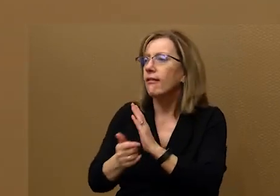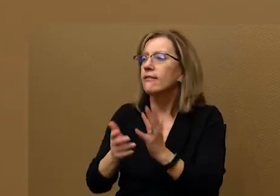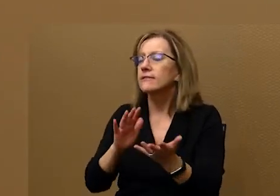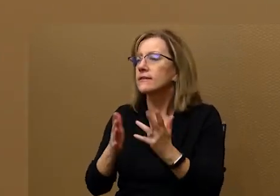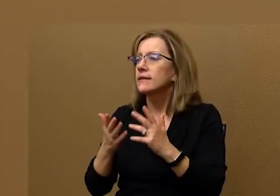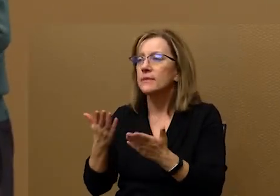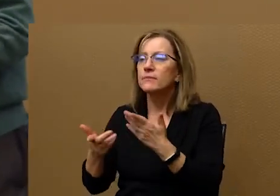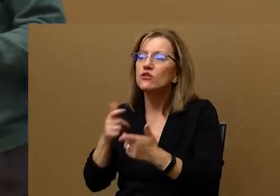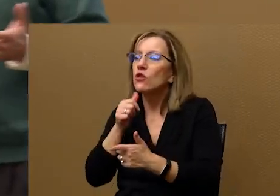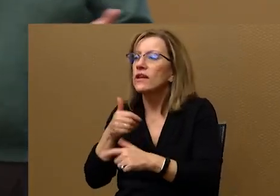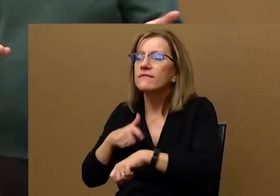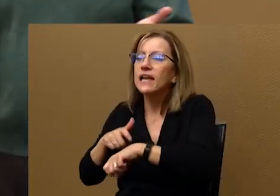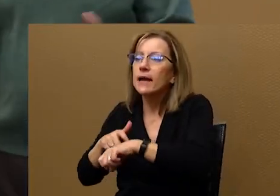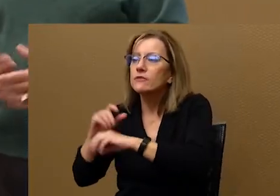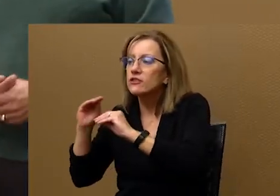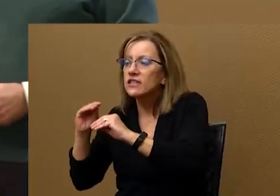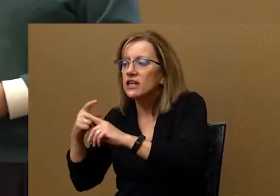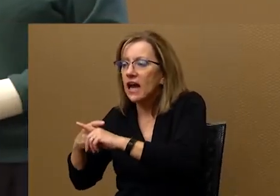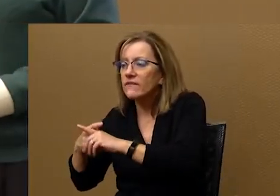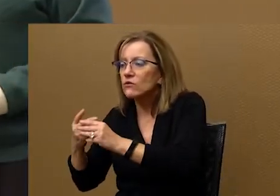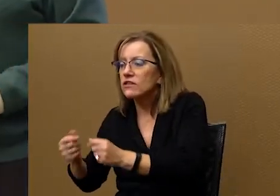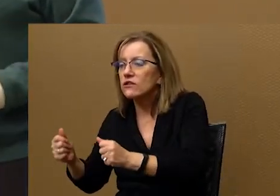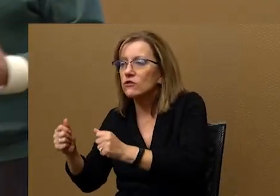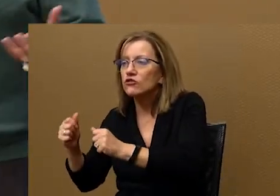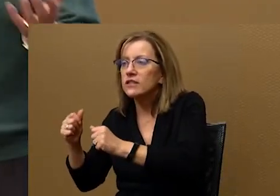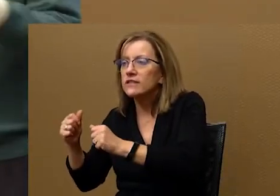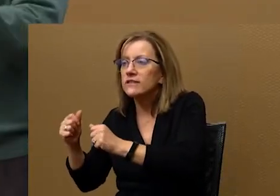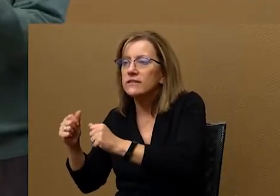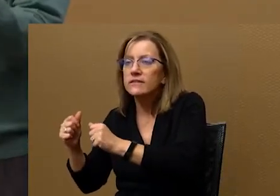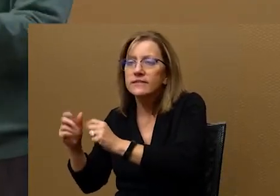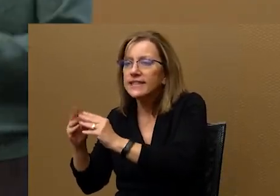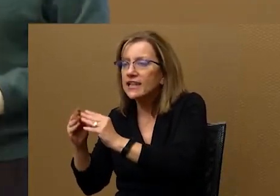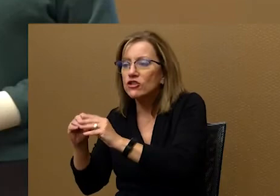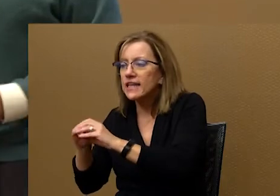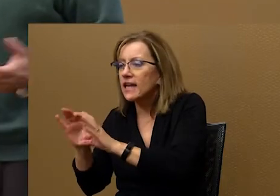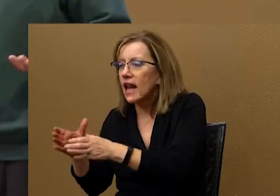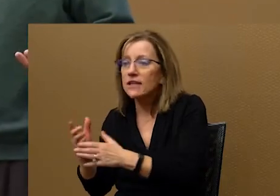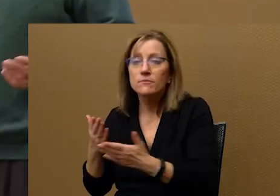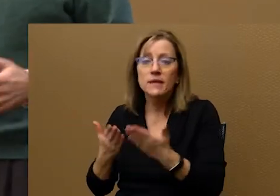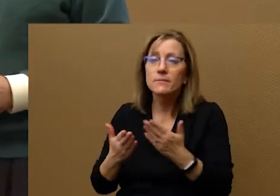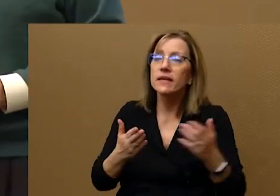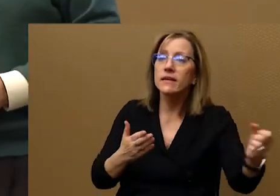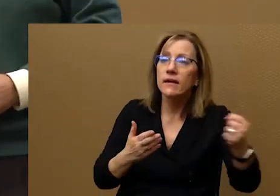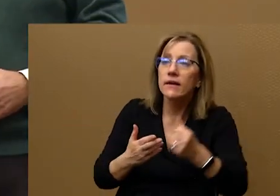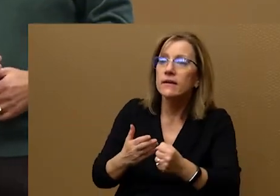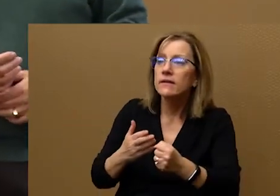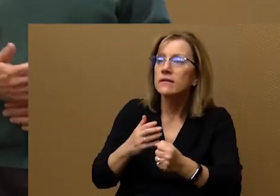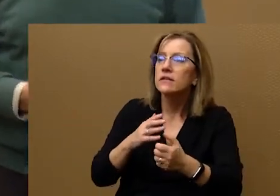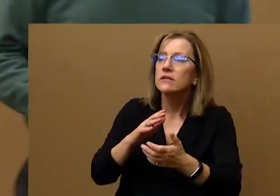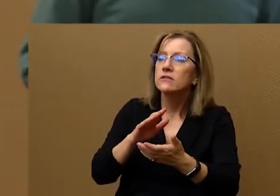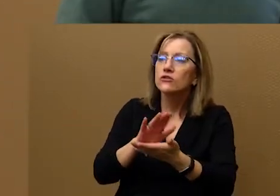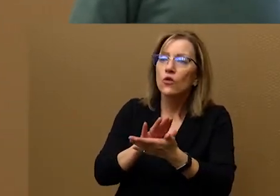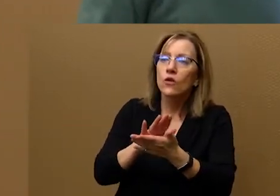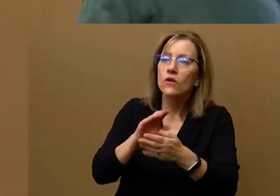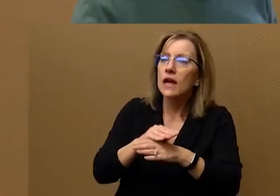resolution session, but maybe a counselor can help you with that. Or maybe you can work together in some way. I mean, that's at least the